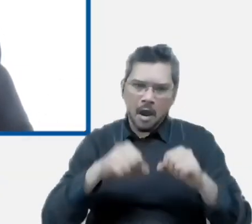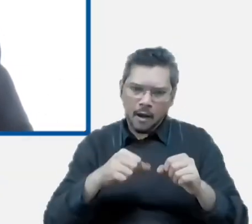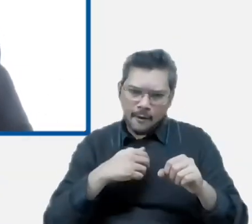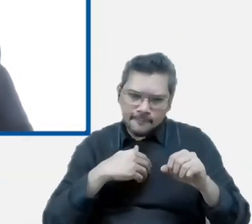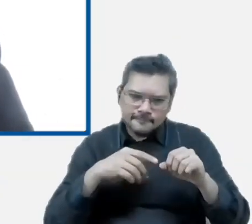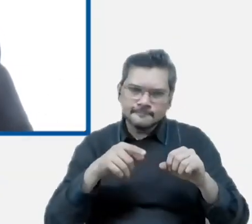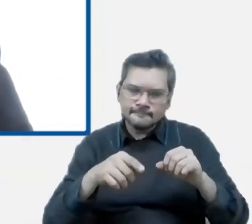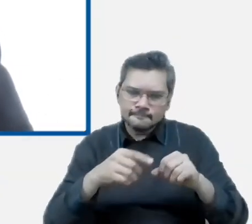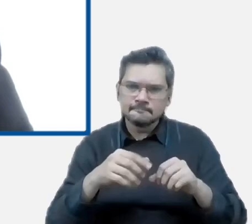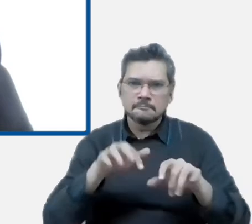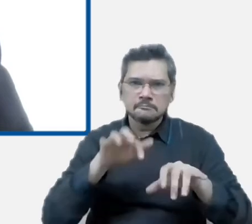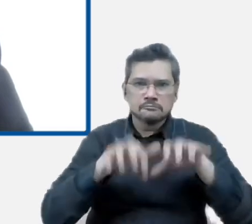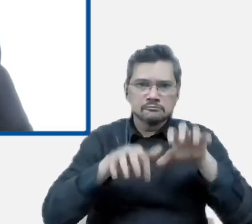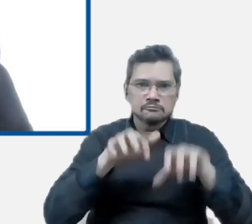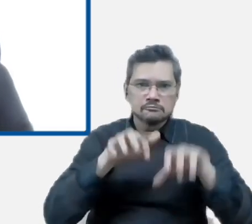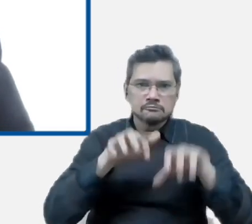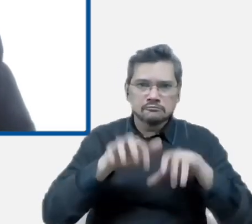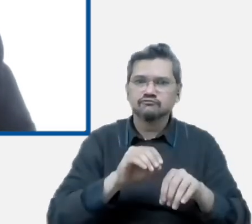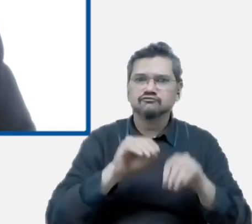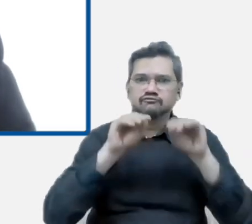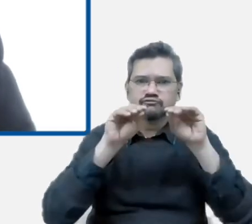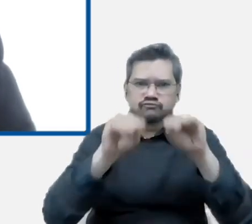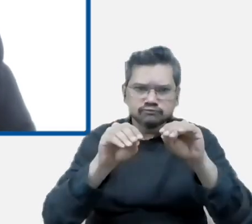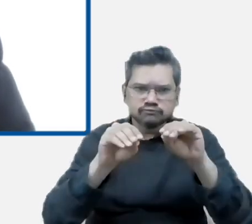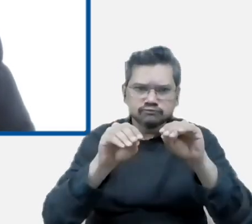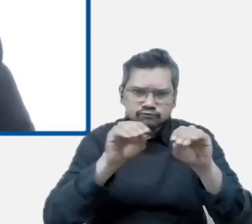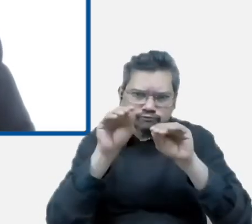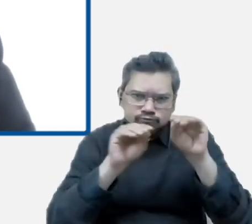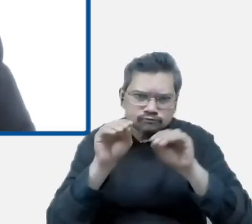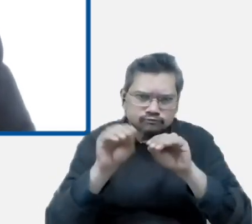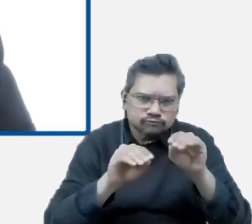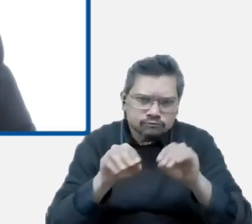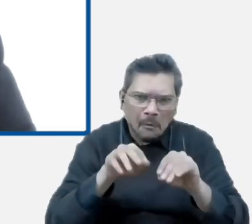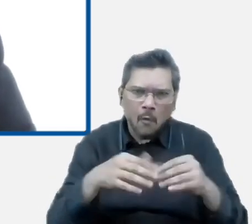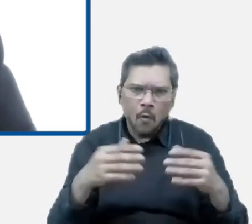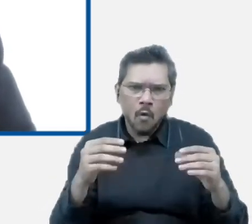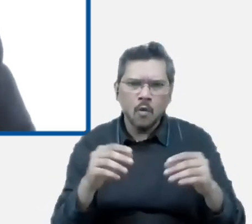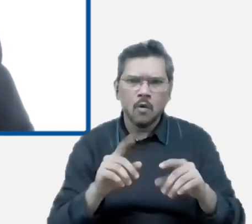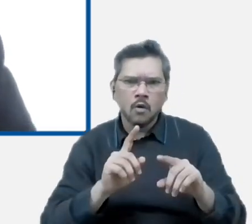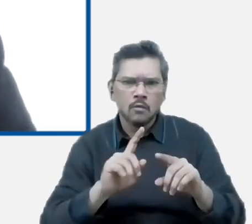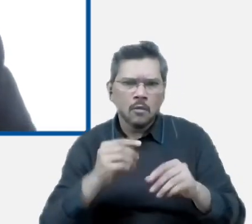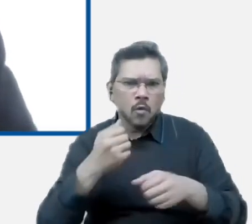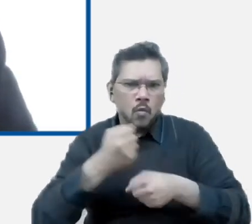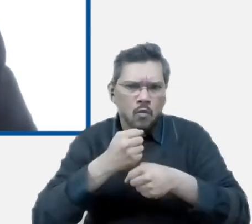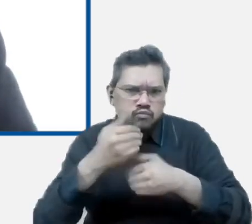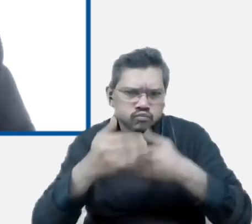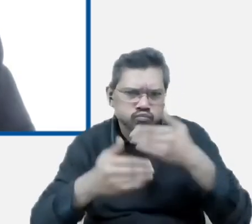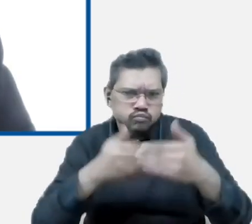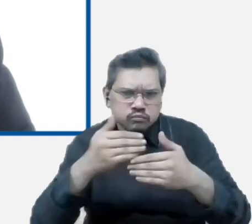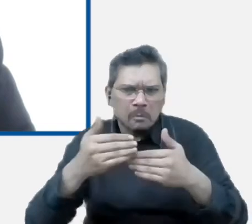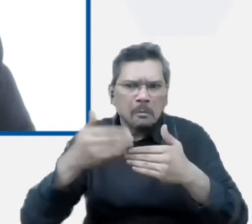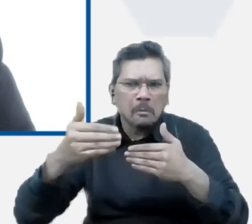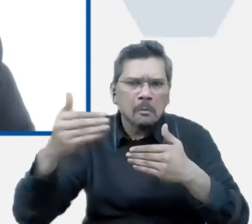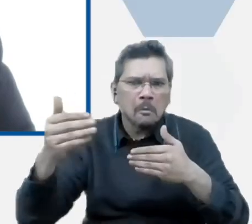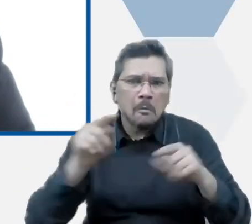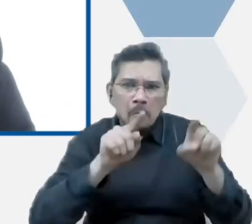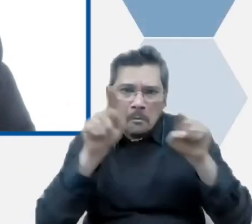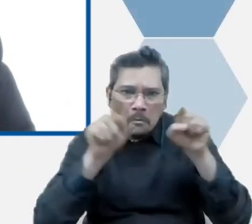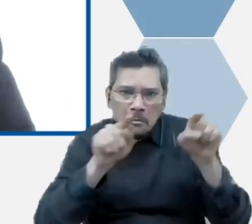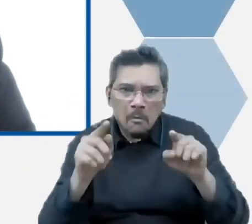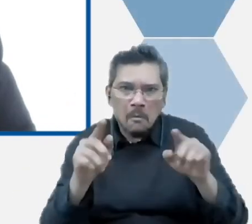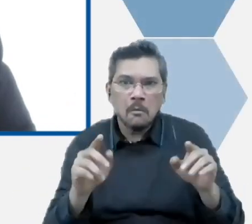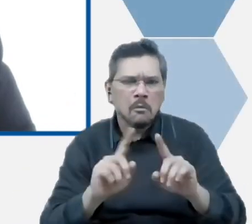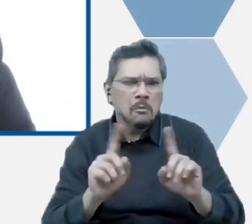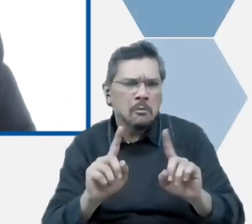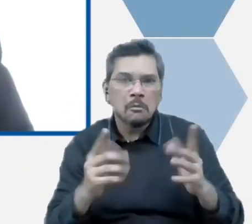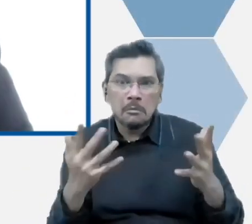precision and the accuracy of the data. That's one. But also we have developed, for example, a regional strategy